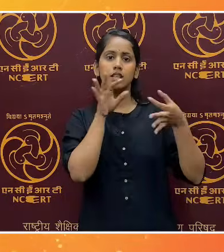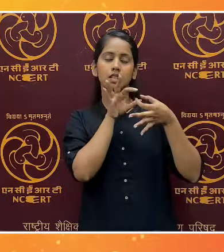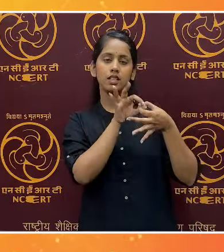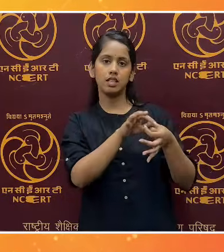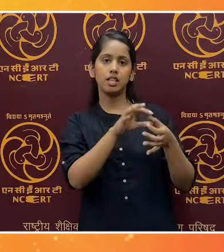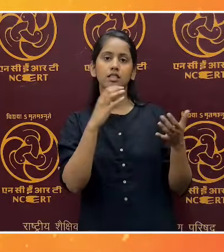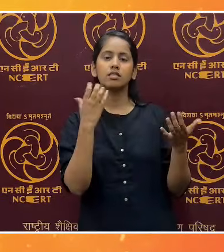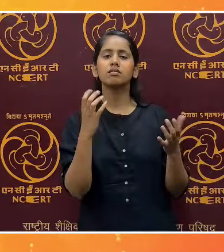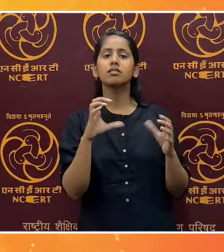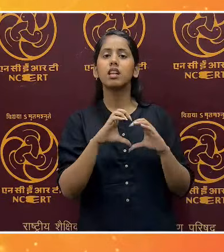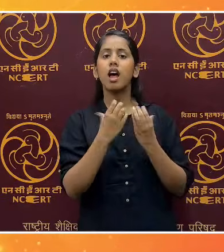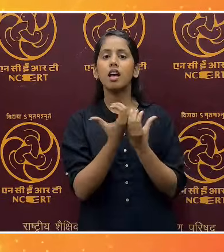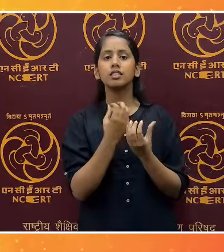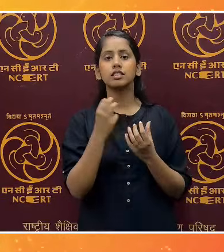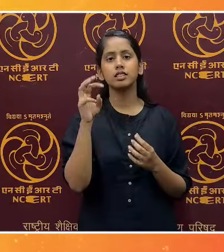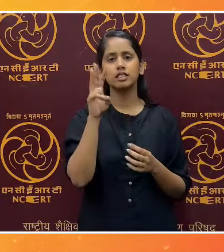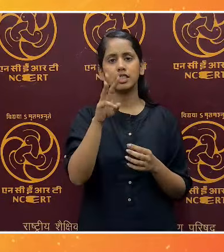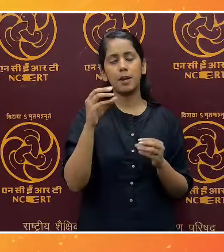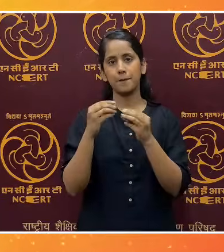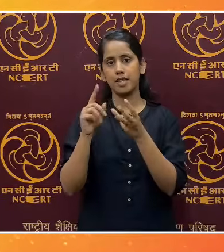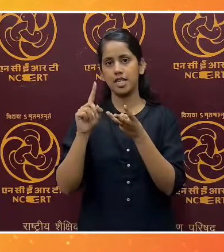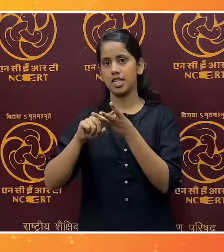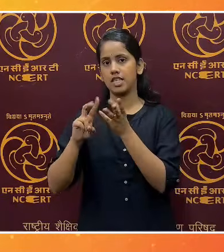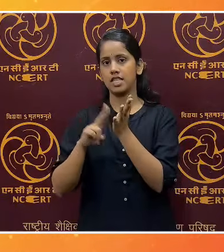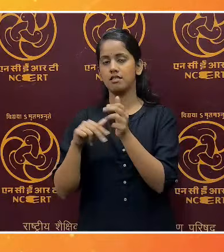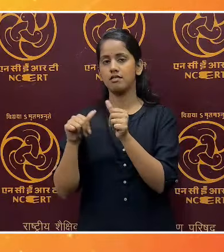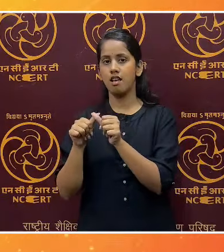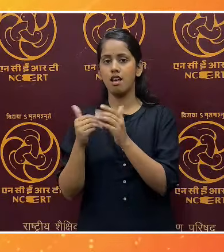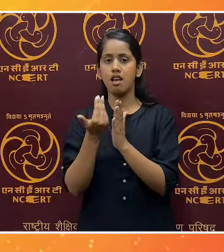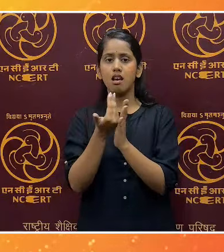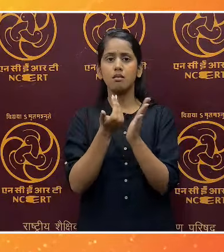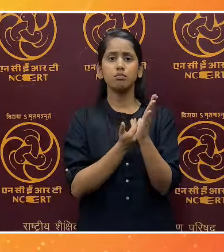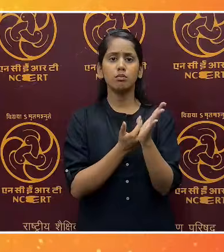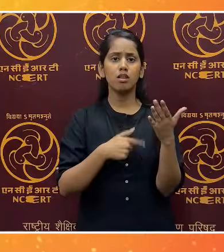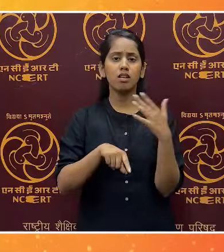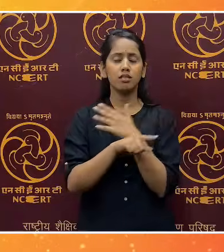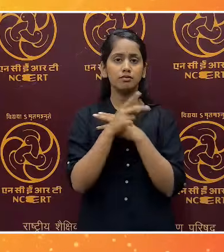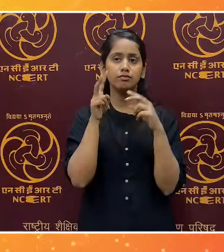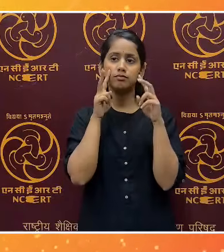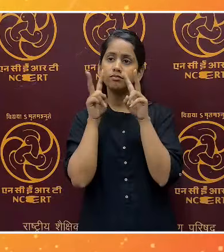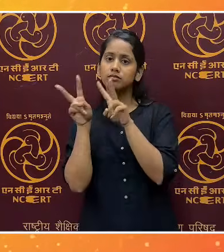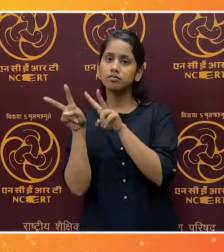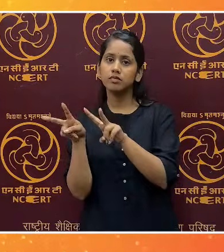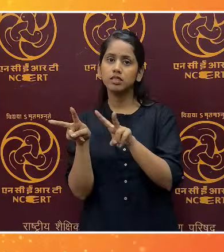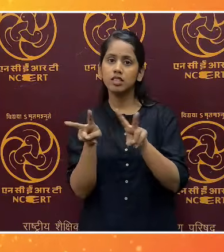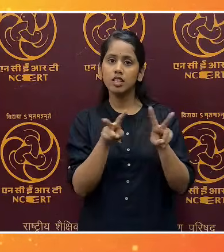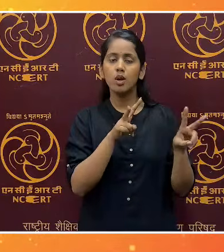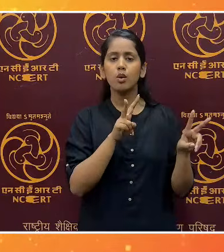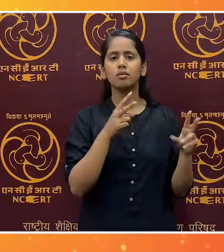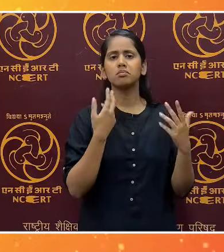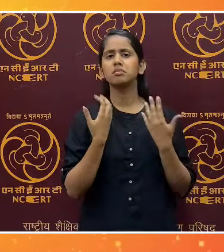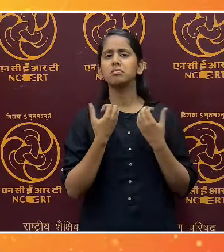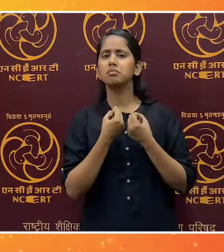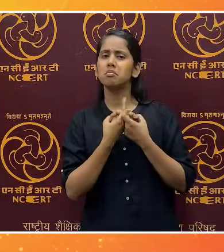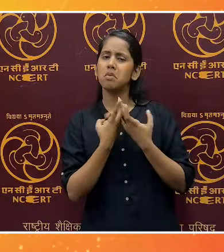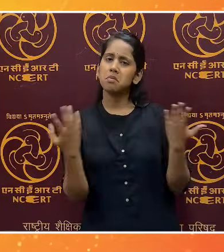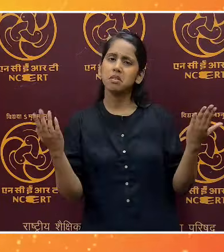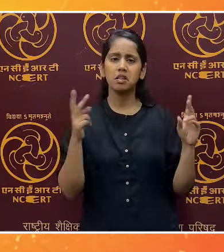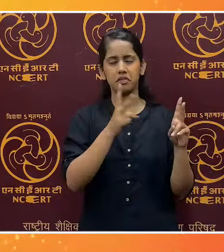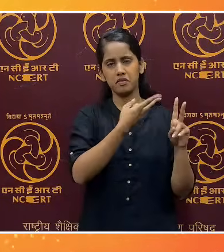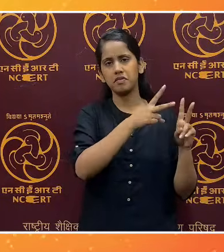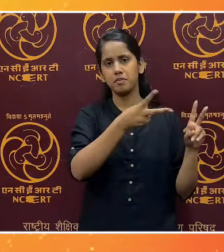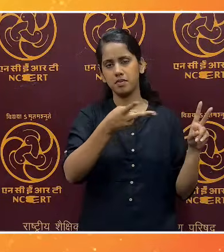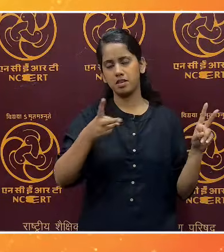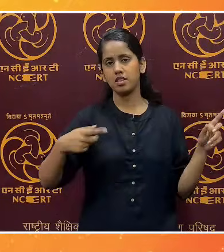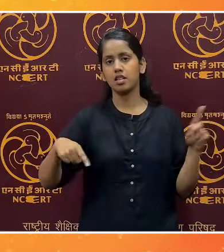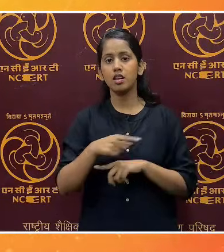3 Hindi, Veena, and the program which you have just watched has gone through various or several stages, right?